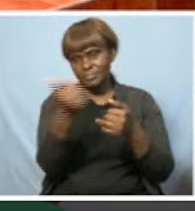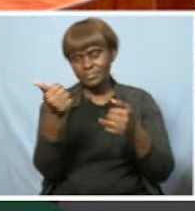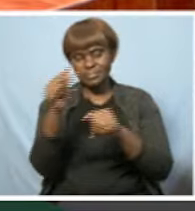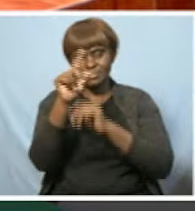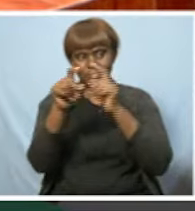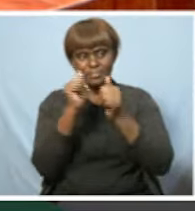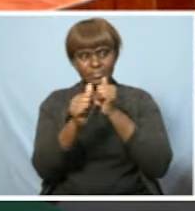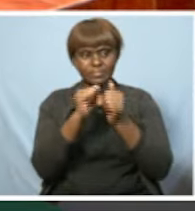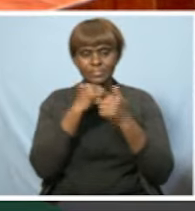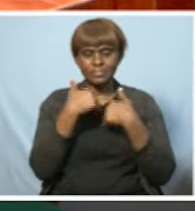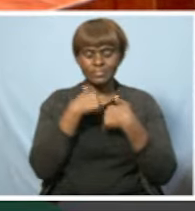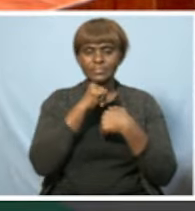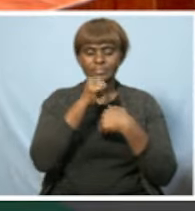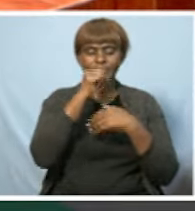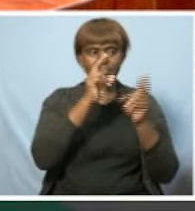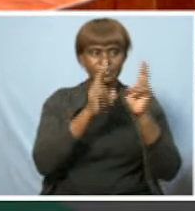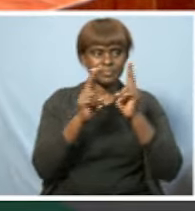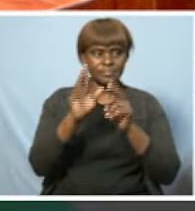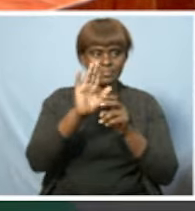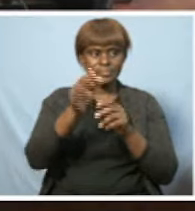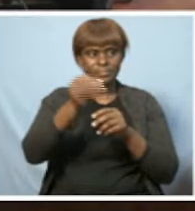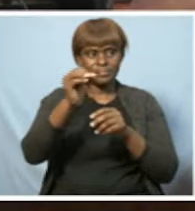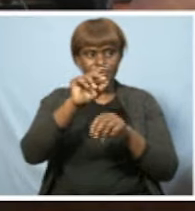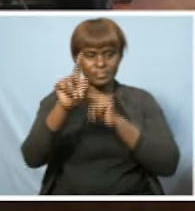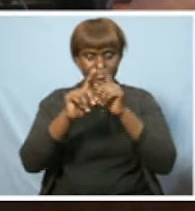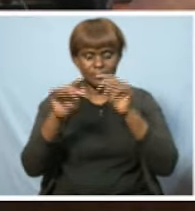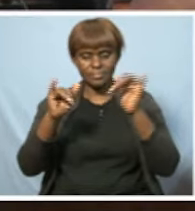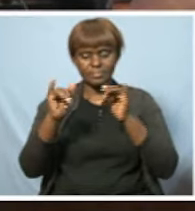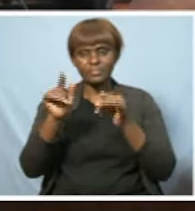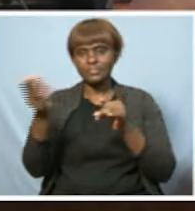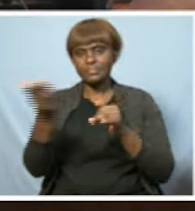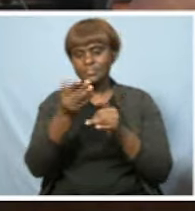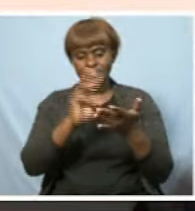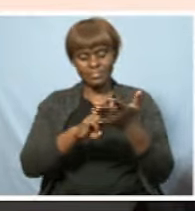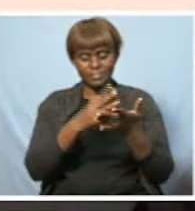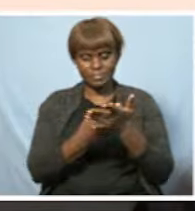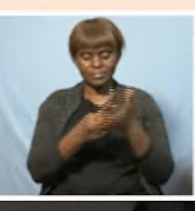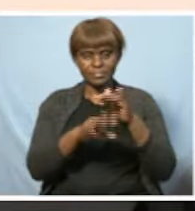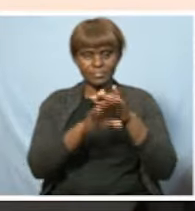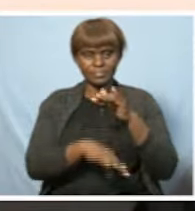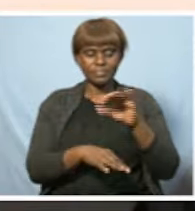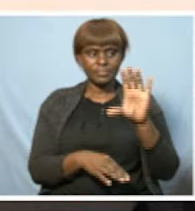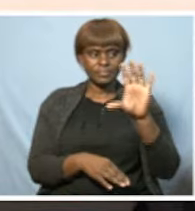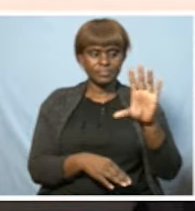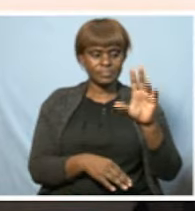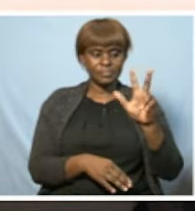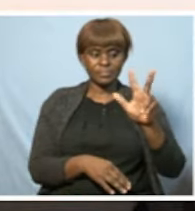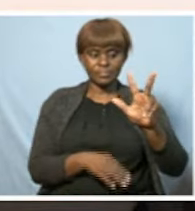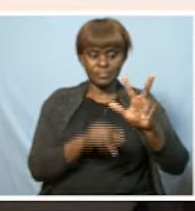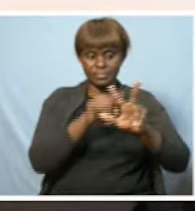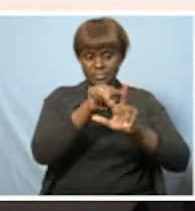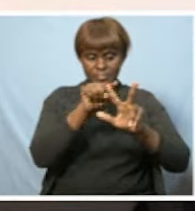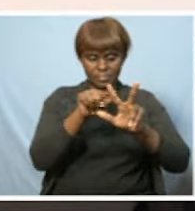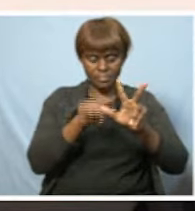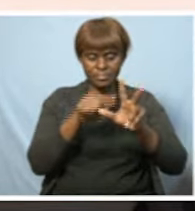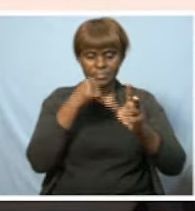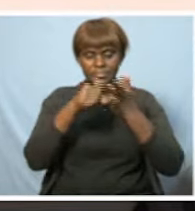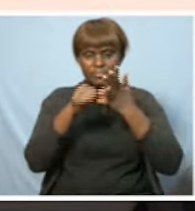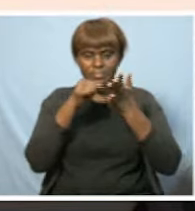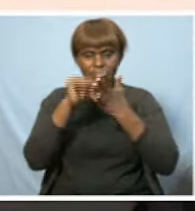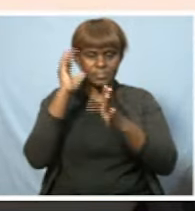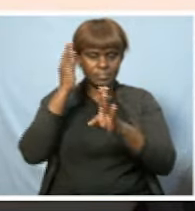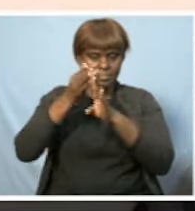right. not finished answering your own question. Yes, witness. Chair, under 3, these are letters which we sent to the